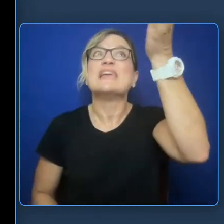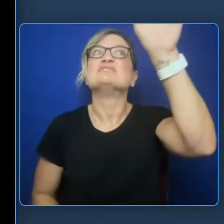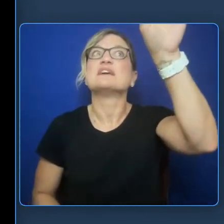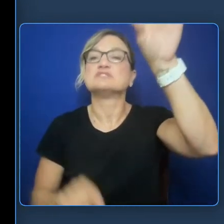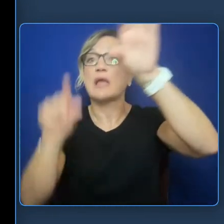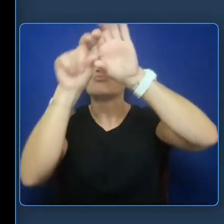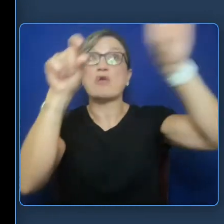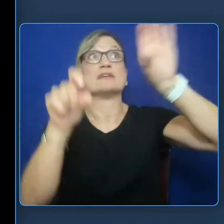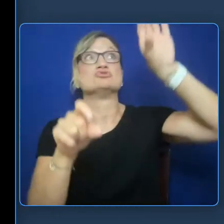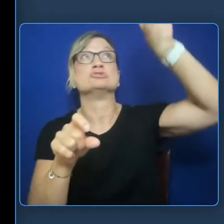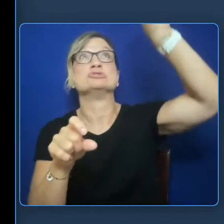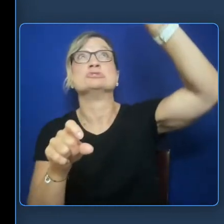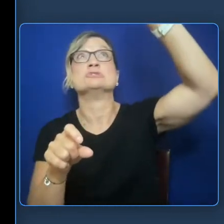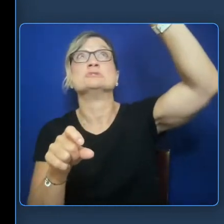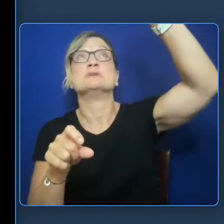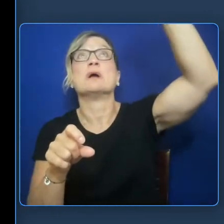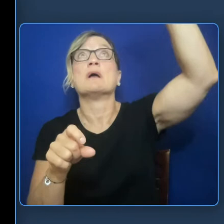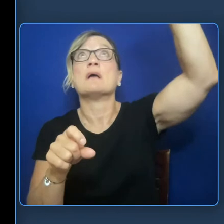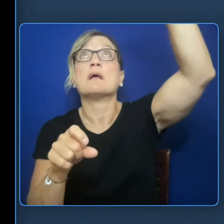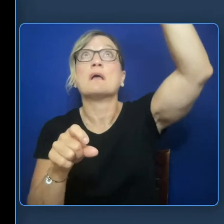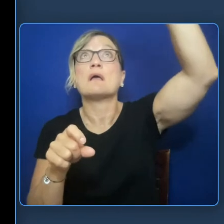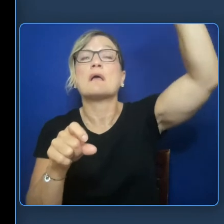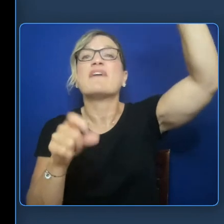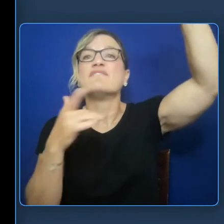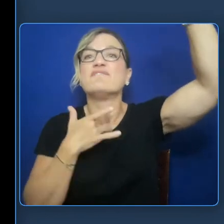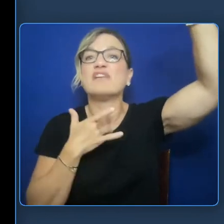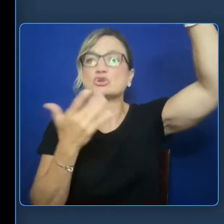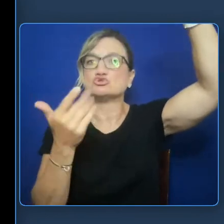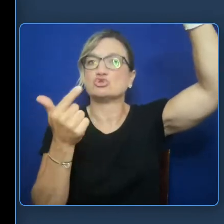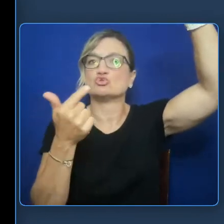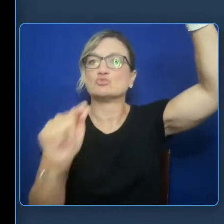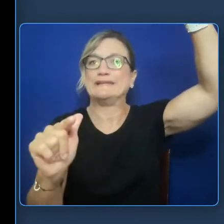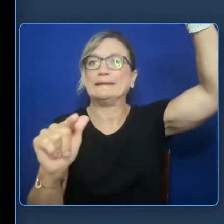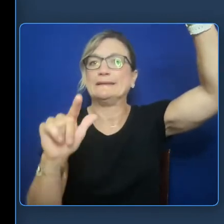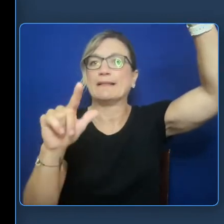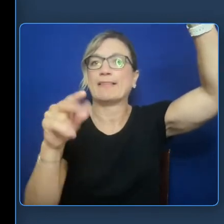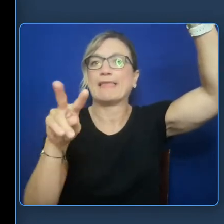branch and runs his fingers over wide green leaves.